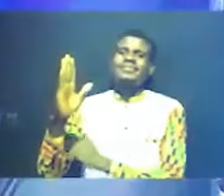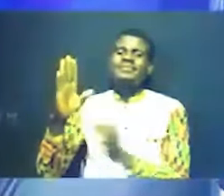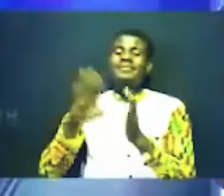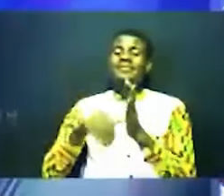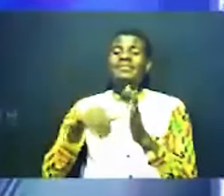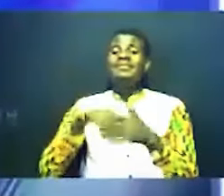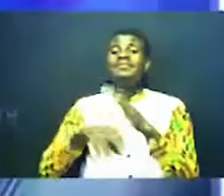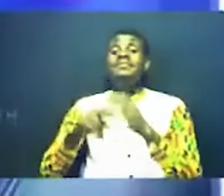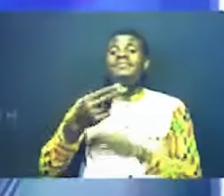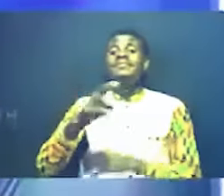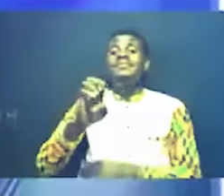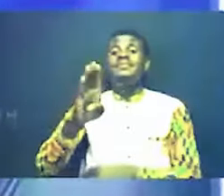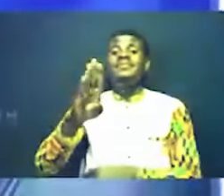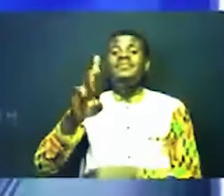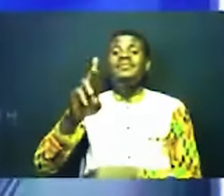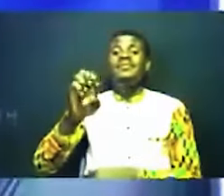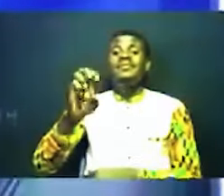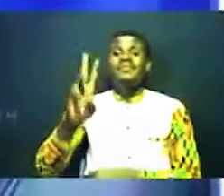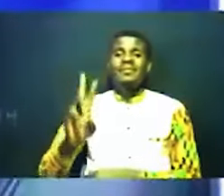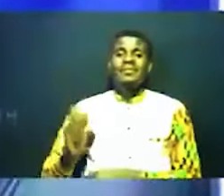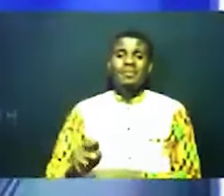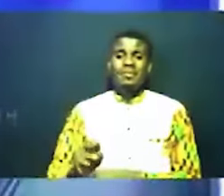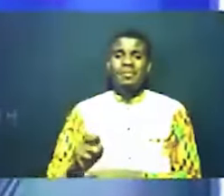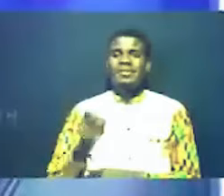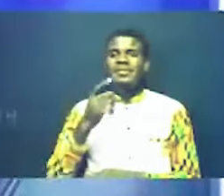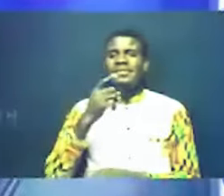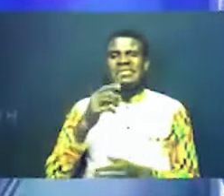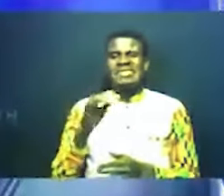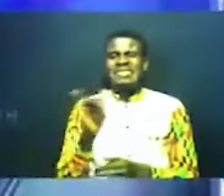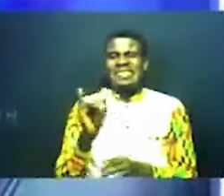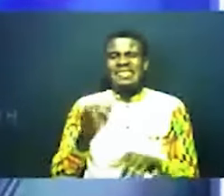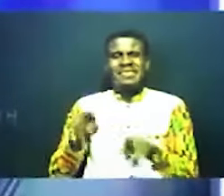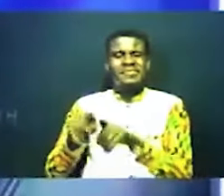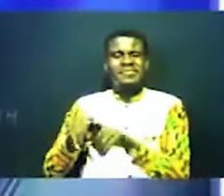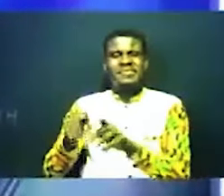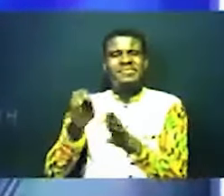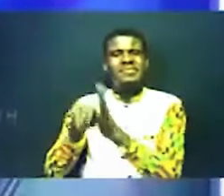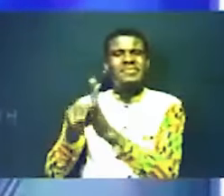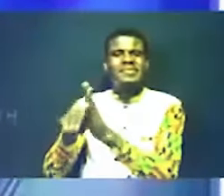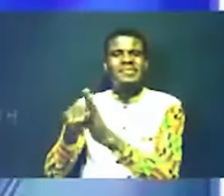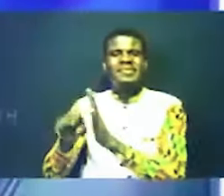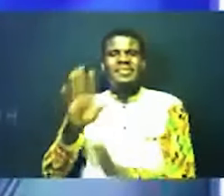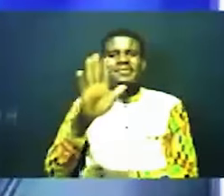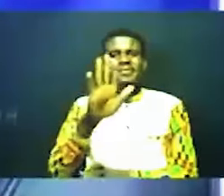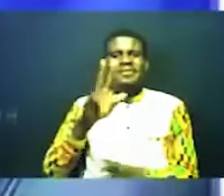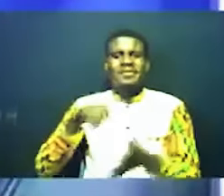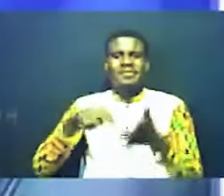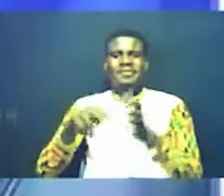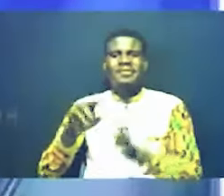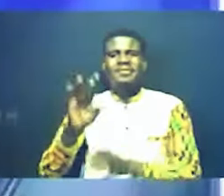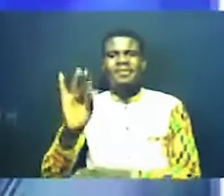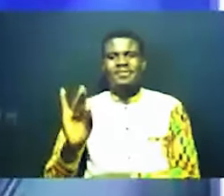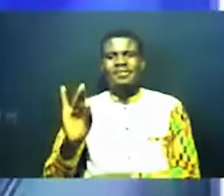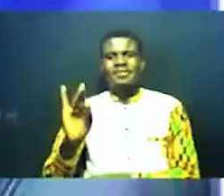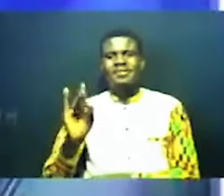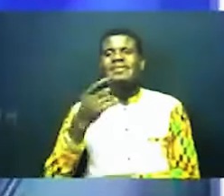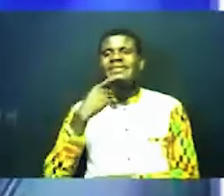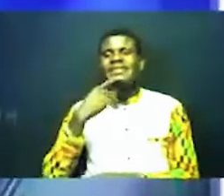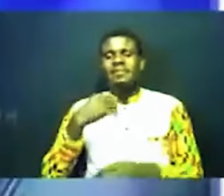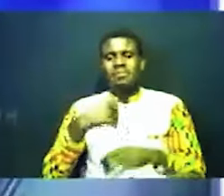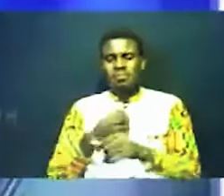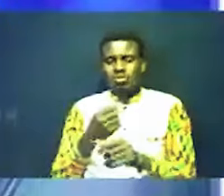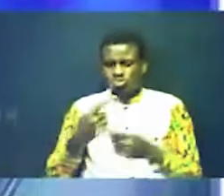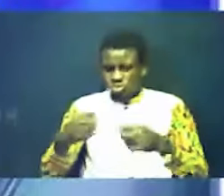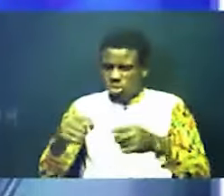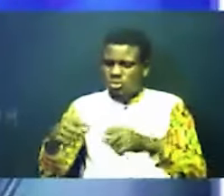this scripture is like Matthew 5:8. This one is saying that make every effort to live in peace with everyone